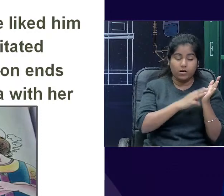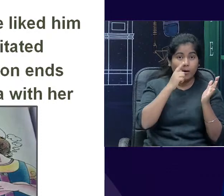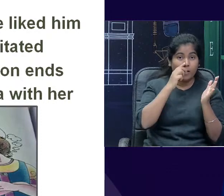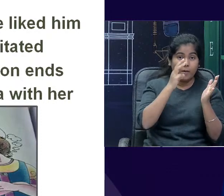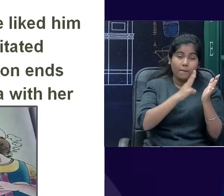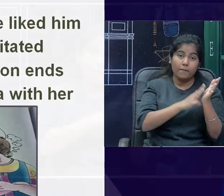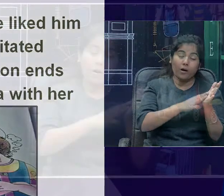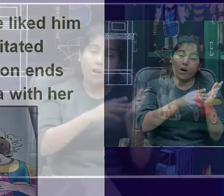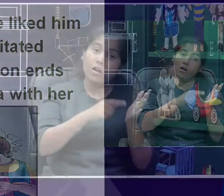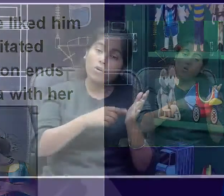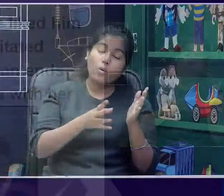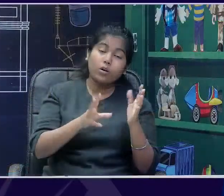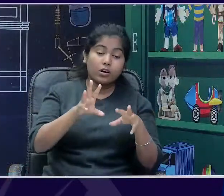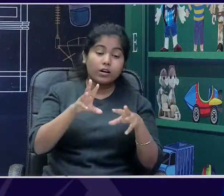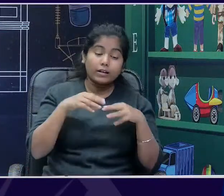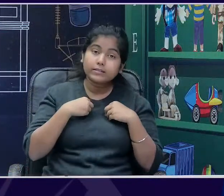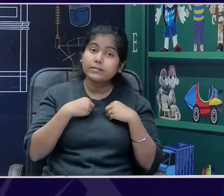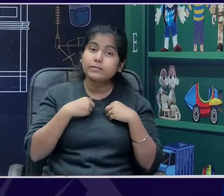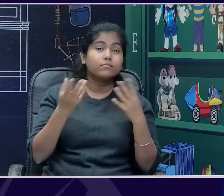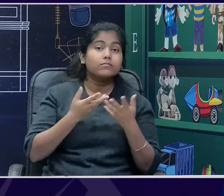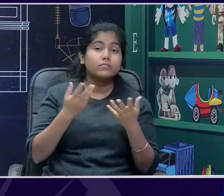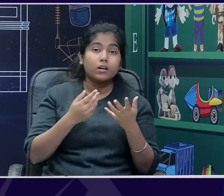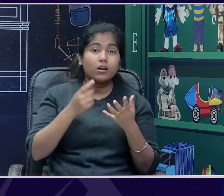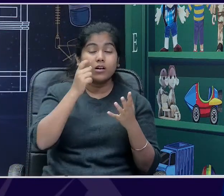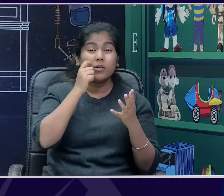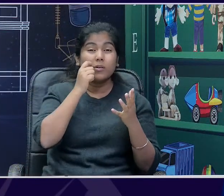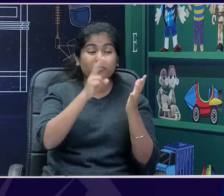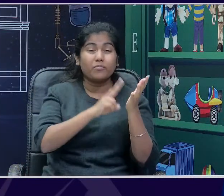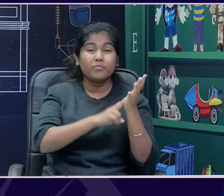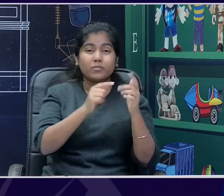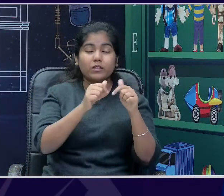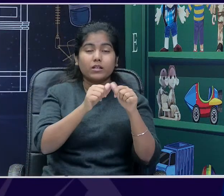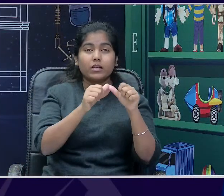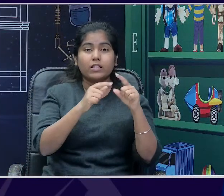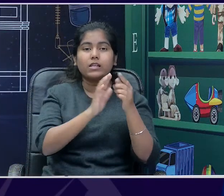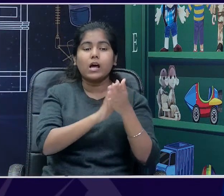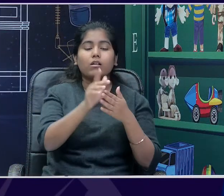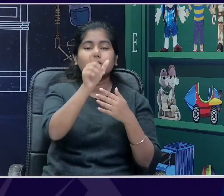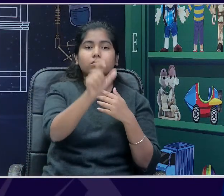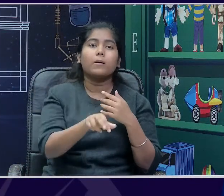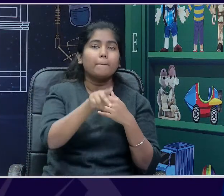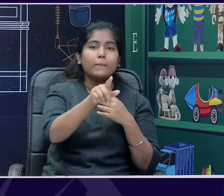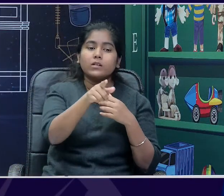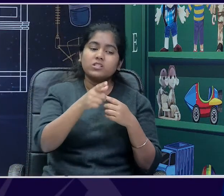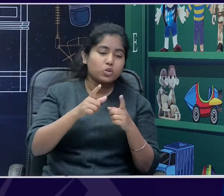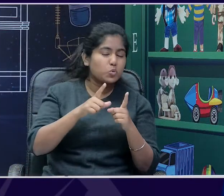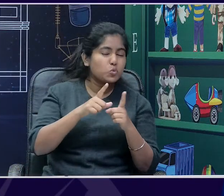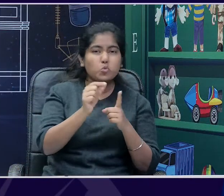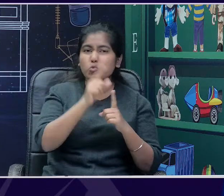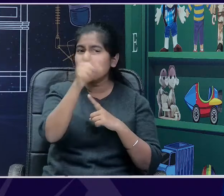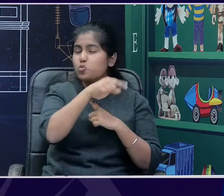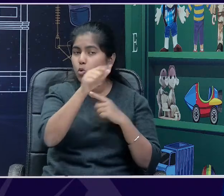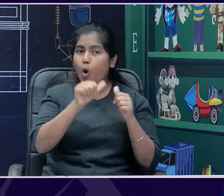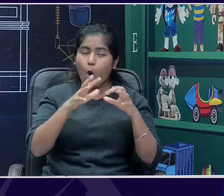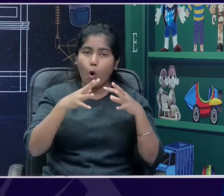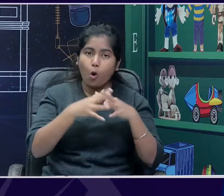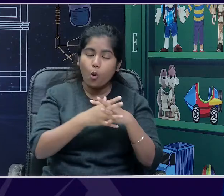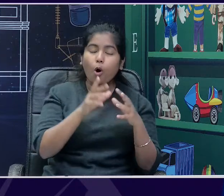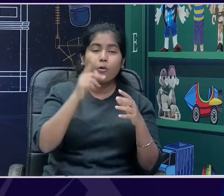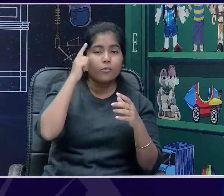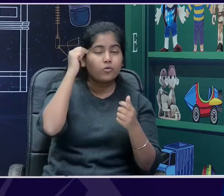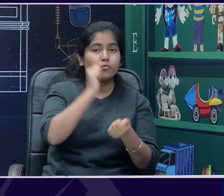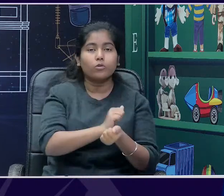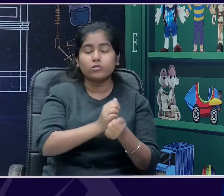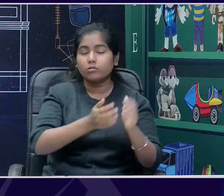conceived this notion that Mr. Nath was a crook on the run. Okay. That he escaped from the police and his